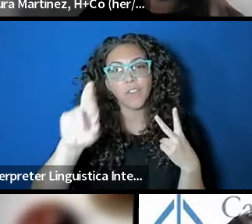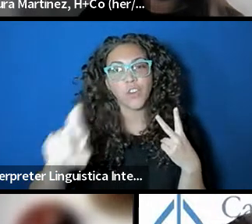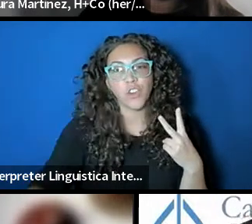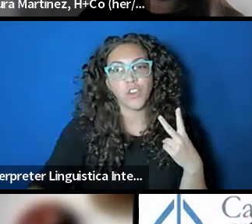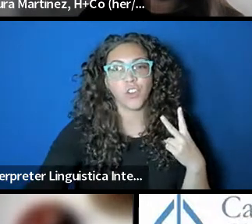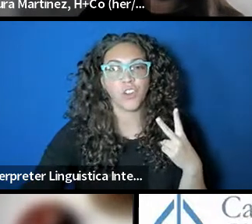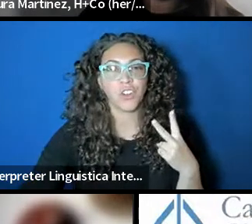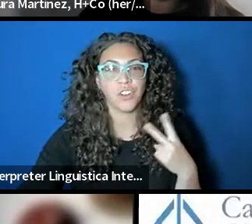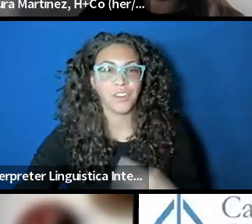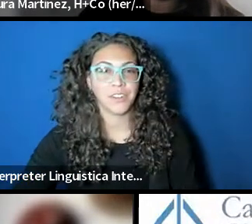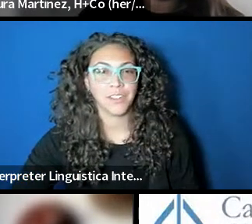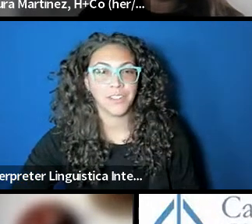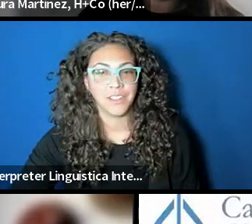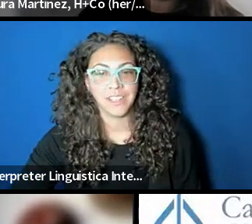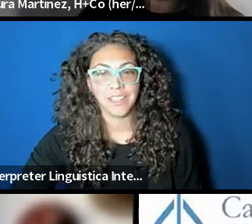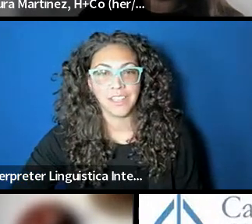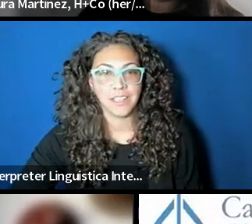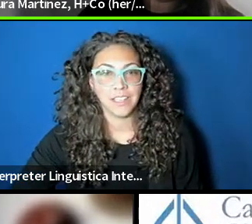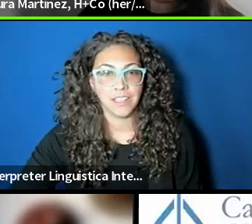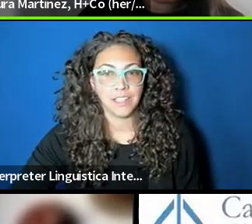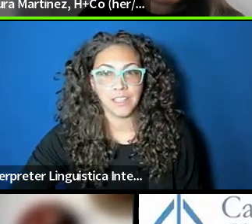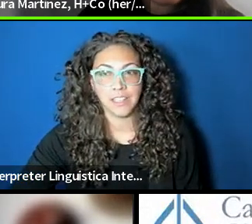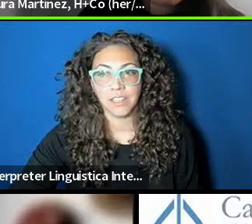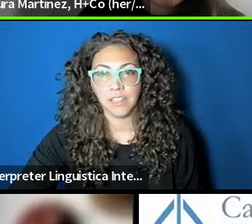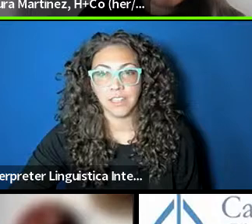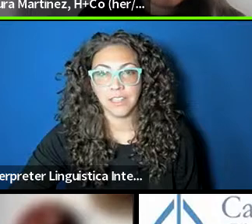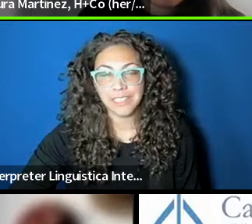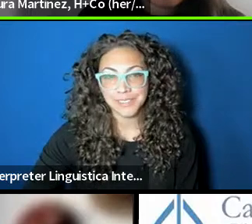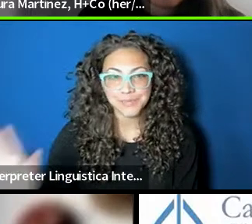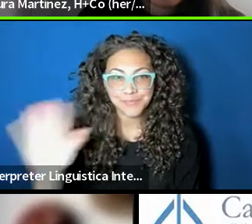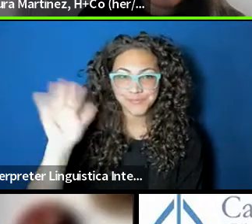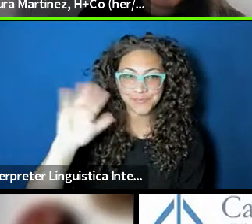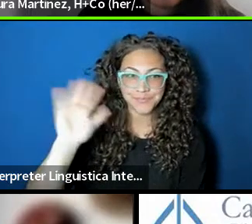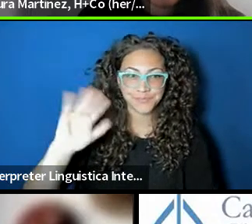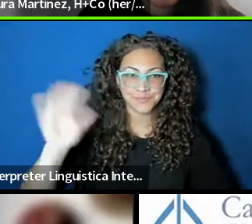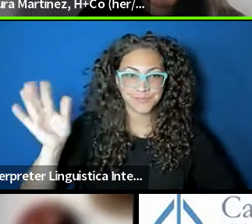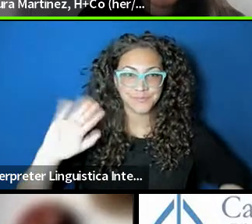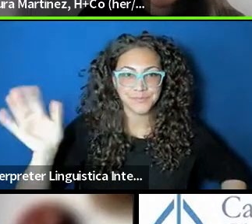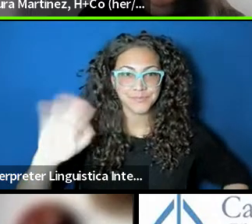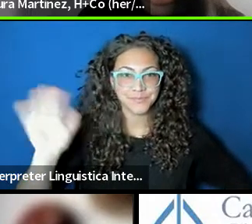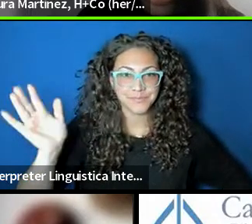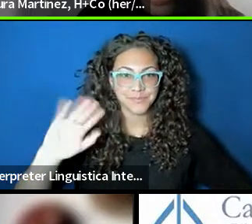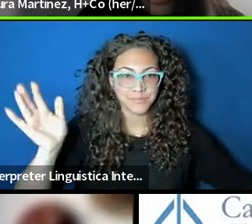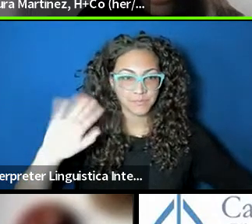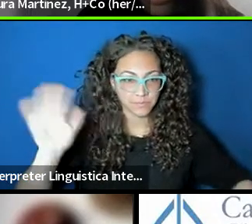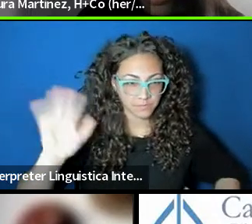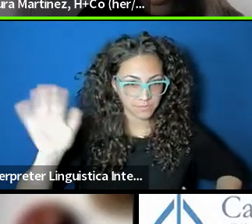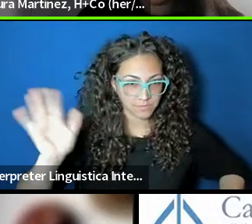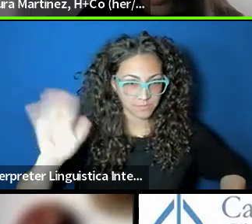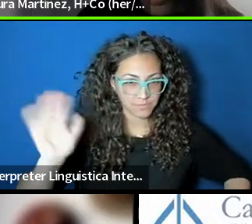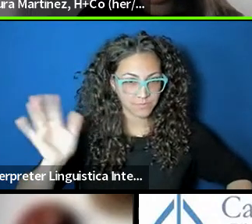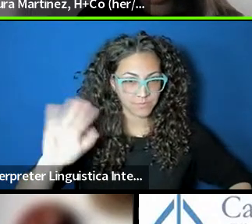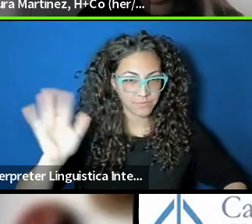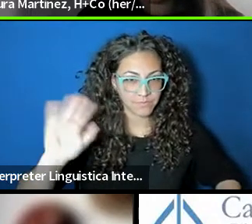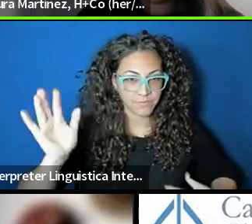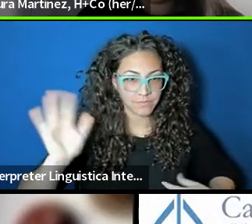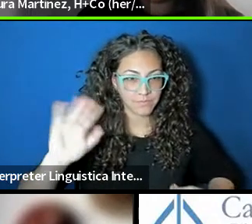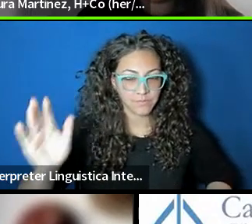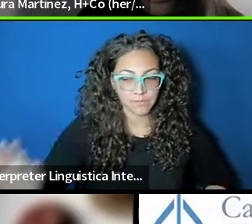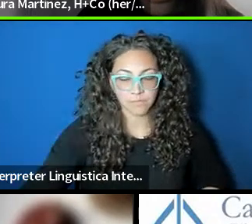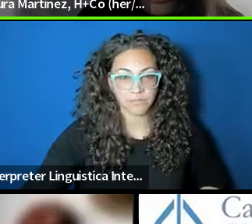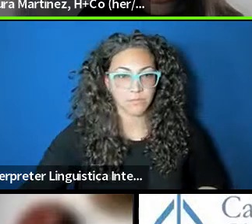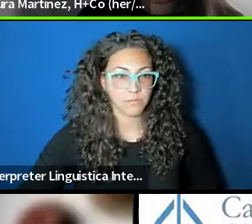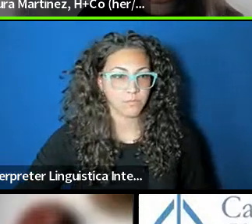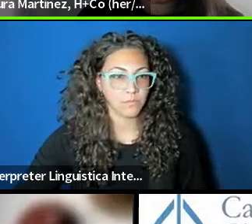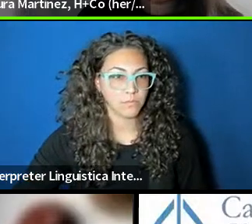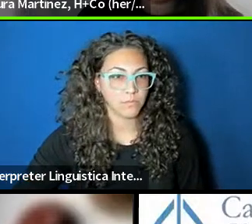for them. Yes, one of them is ASL interpreter Jenny, and the other is interpreter Linguistica,